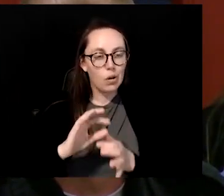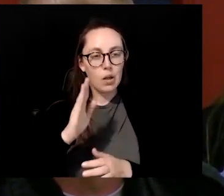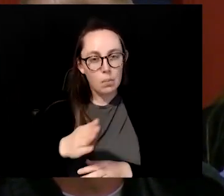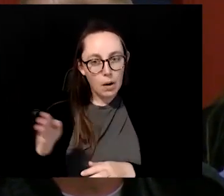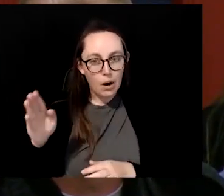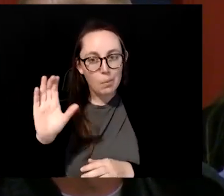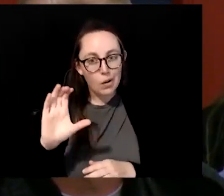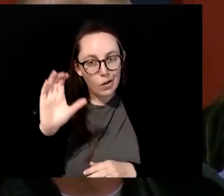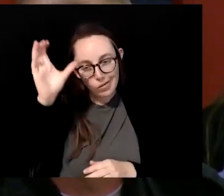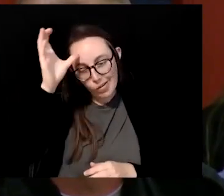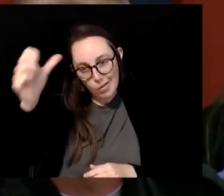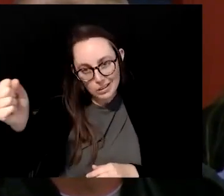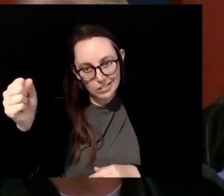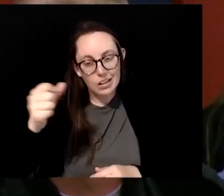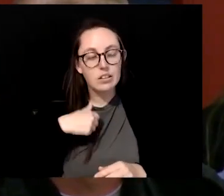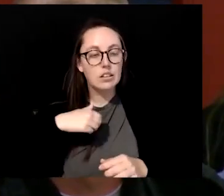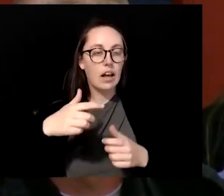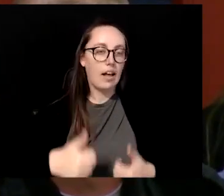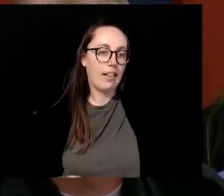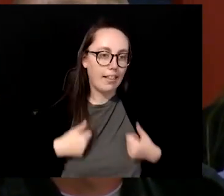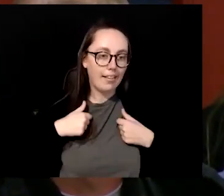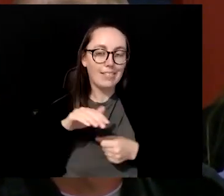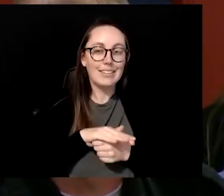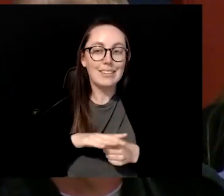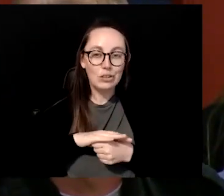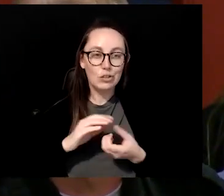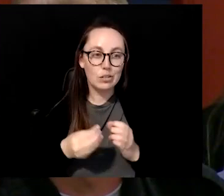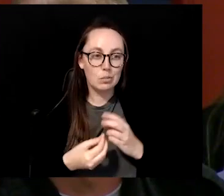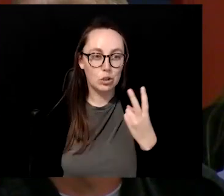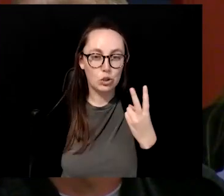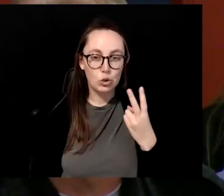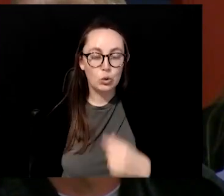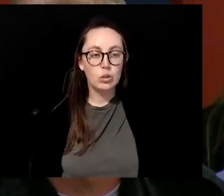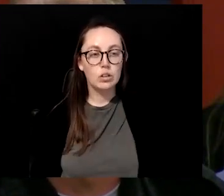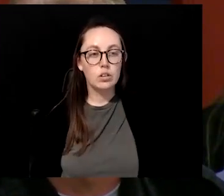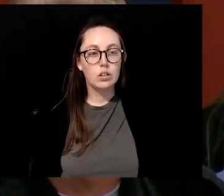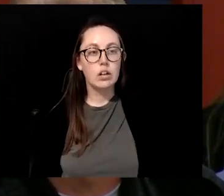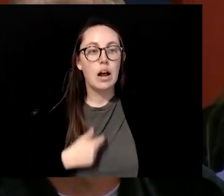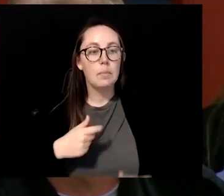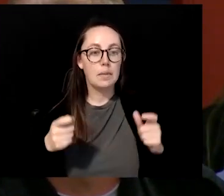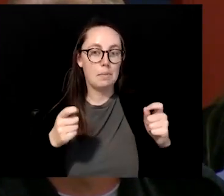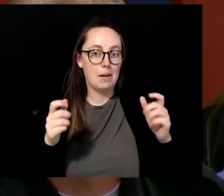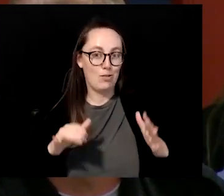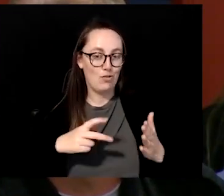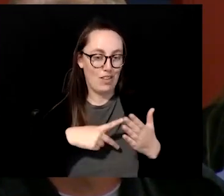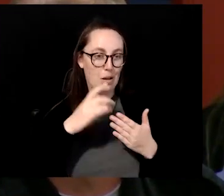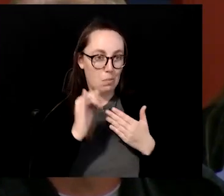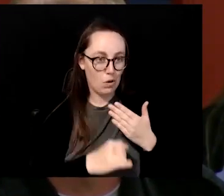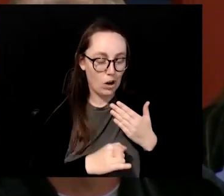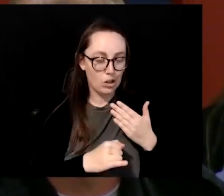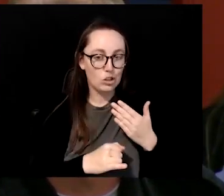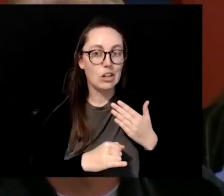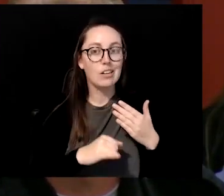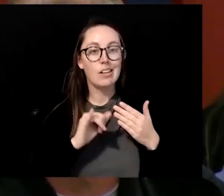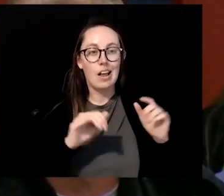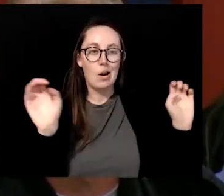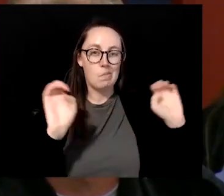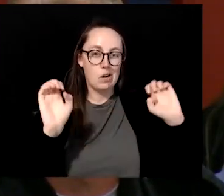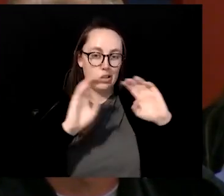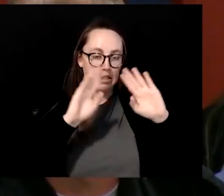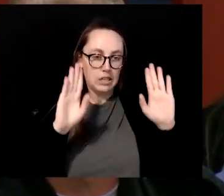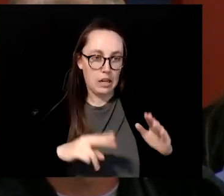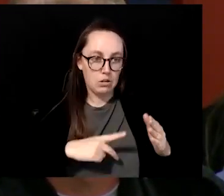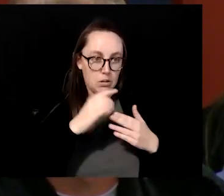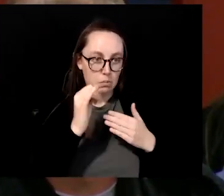Two and um I'm the manager of the project the emergency housing project in